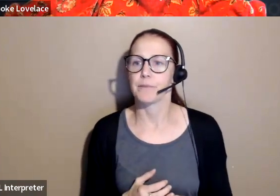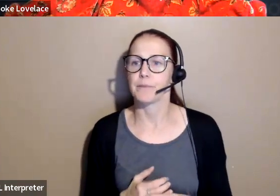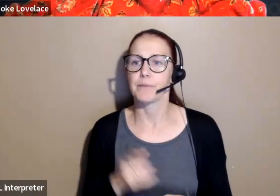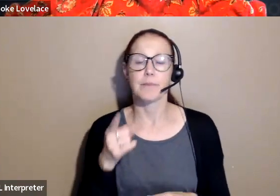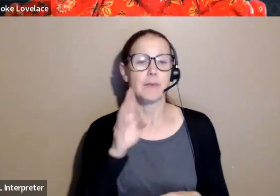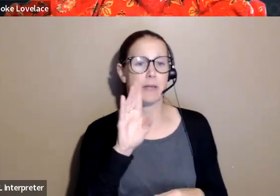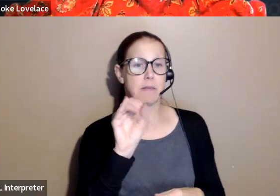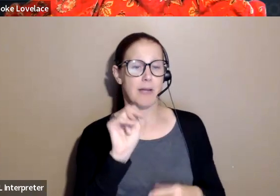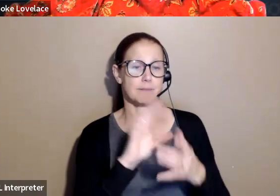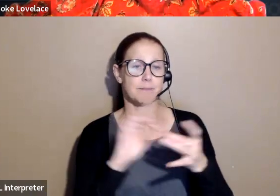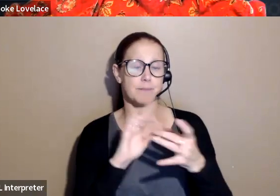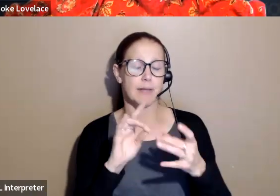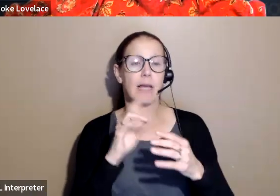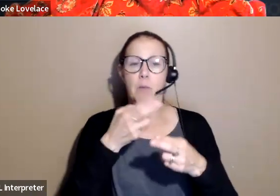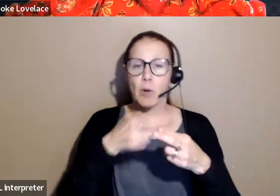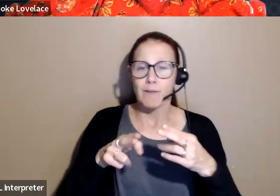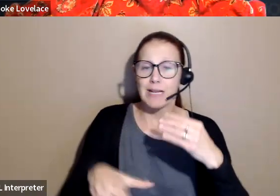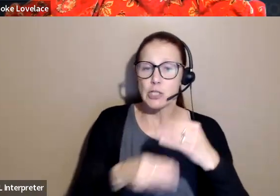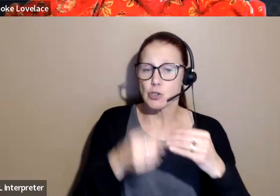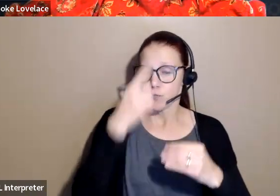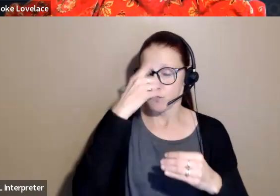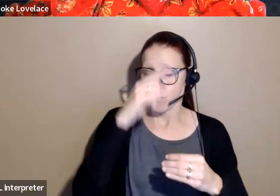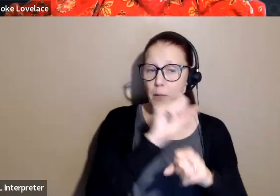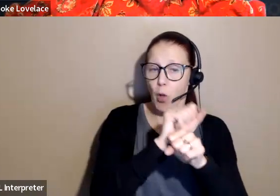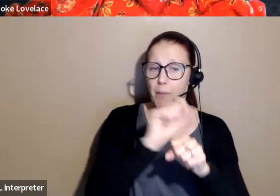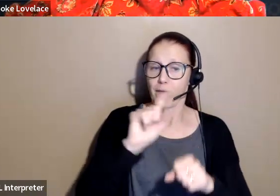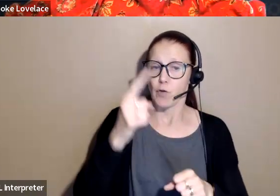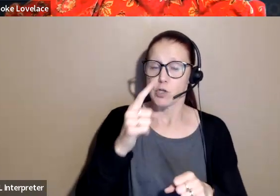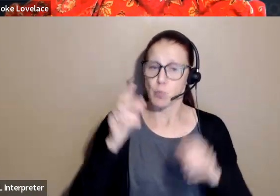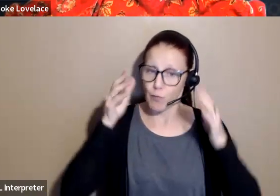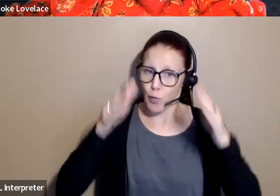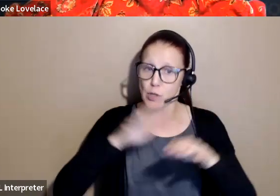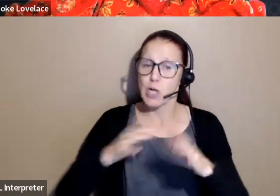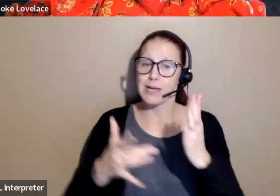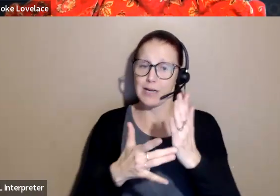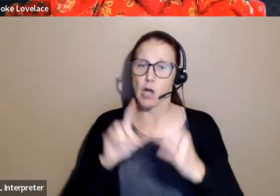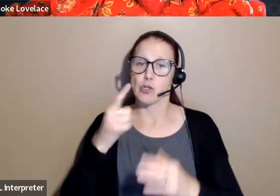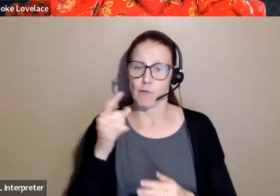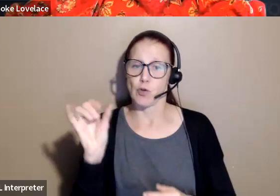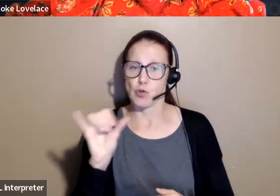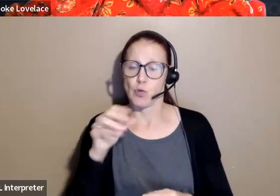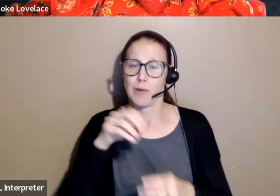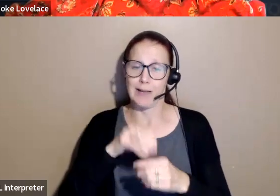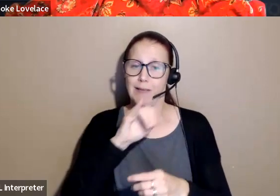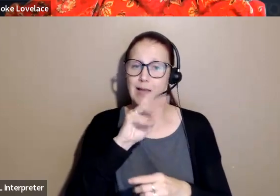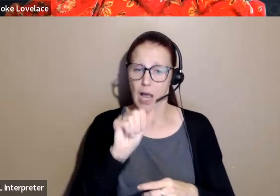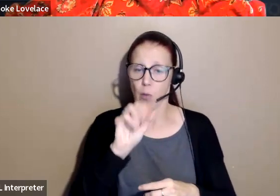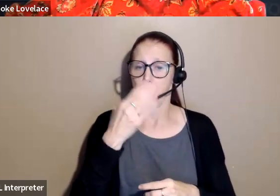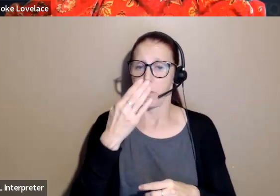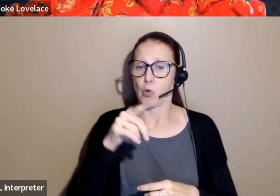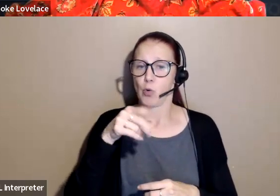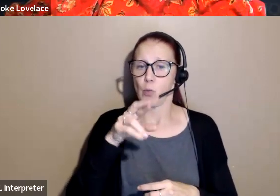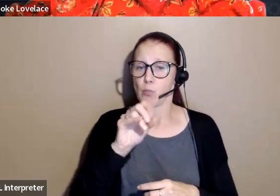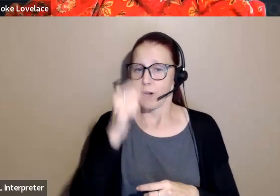So briefly, in addition to employment first, we're really kind of focusing on technology first within the Iowa Blueprint for Change.